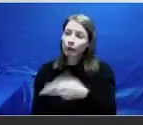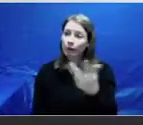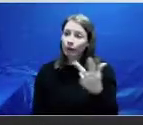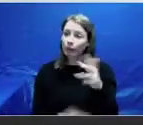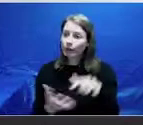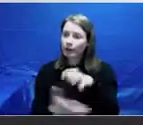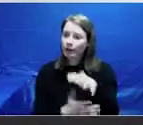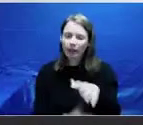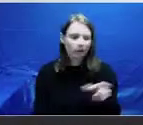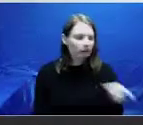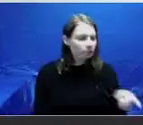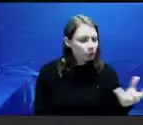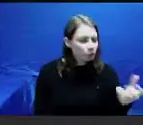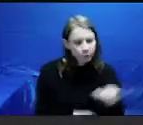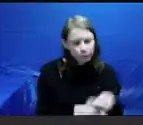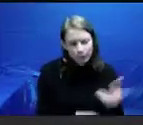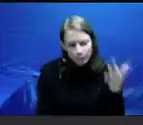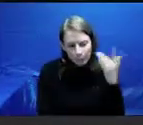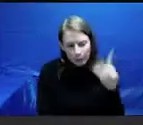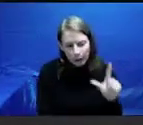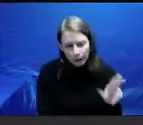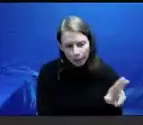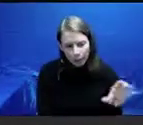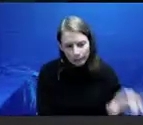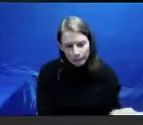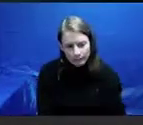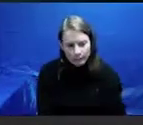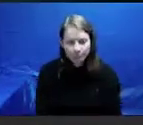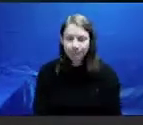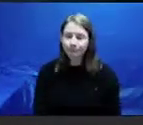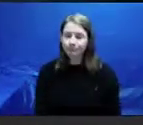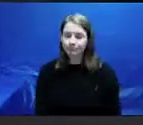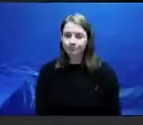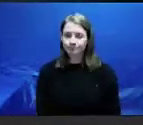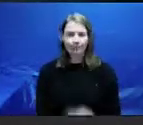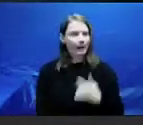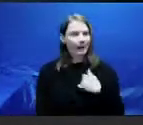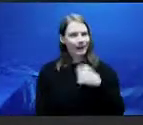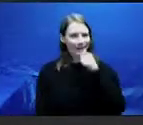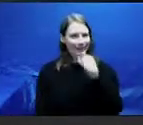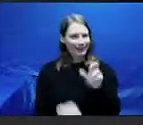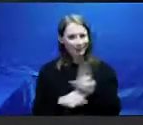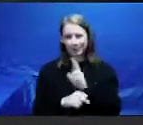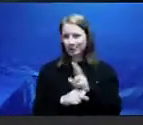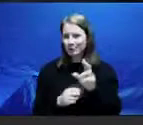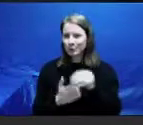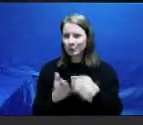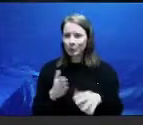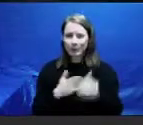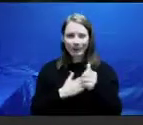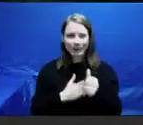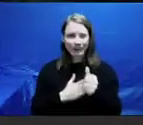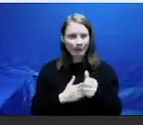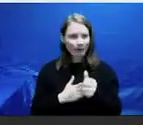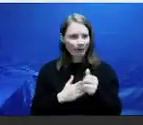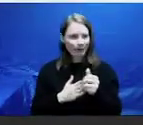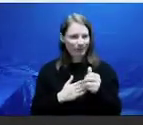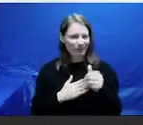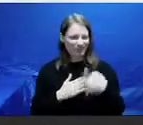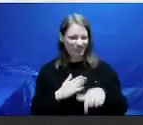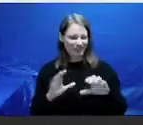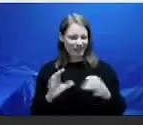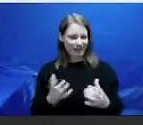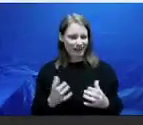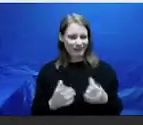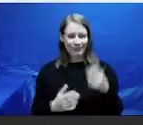want to keep it, Lucy? I didn't have a student leader do it in this class because the kids they're a little bit unclear about the process